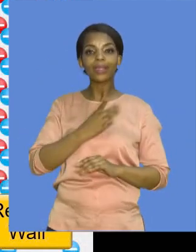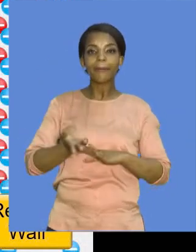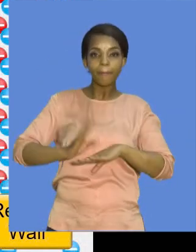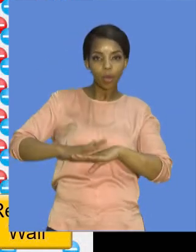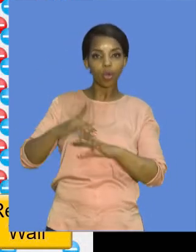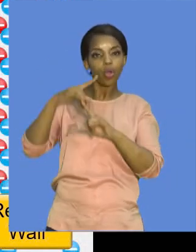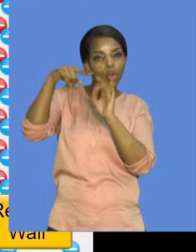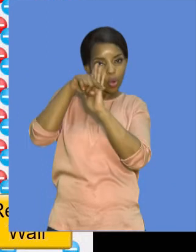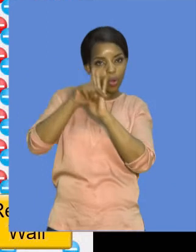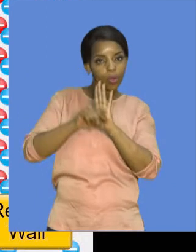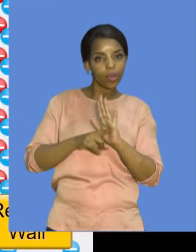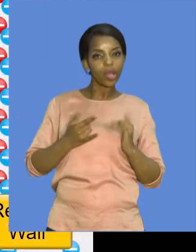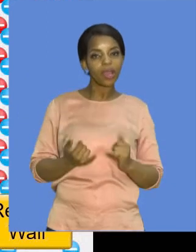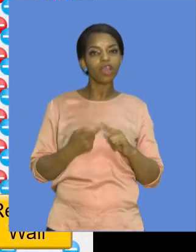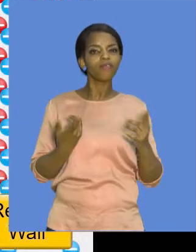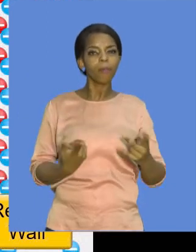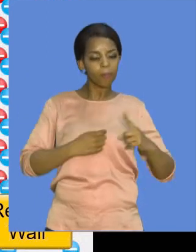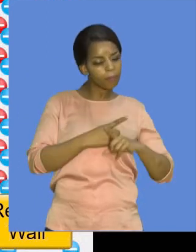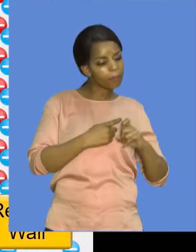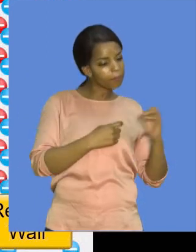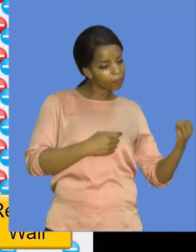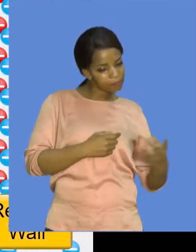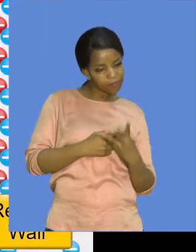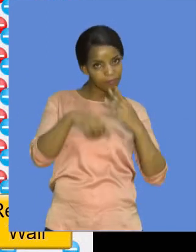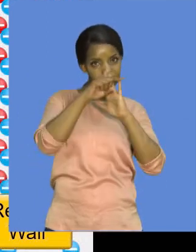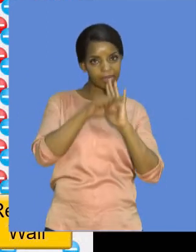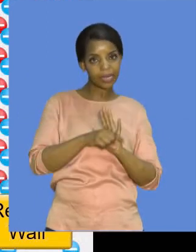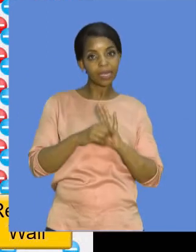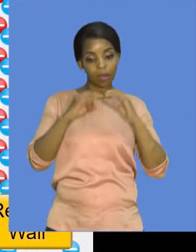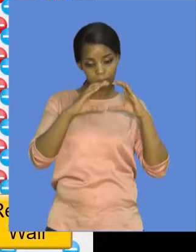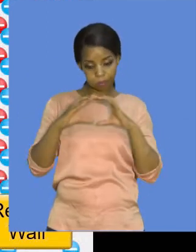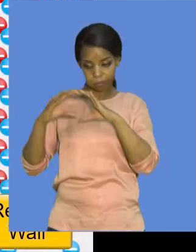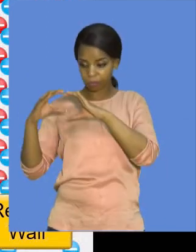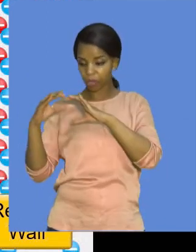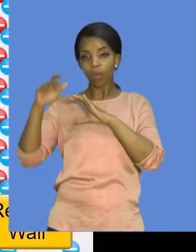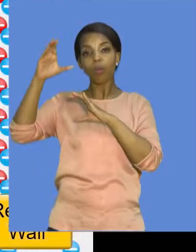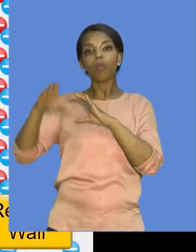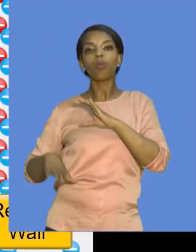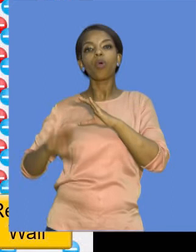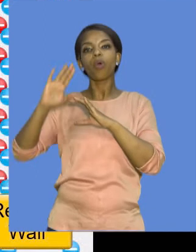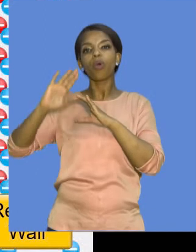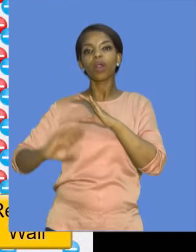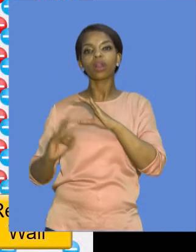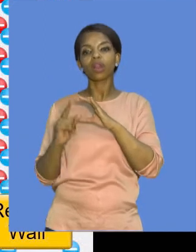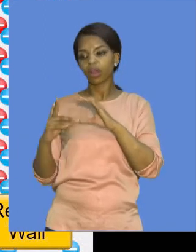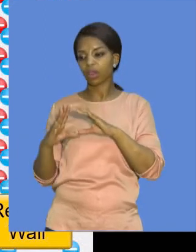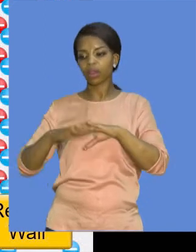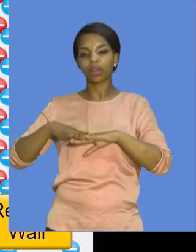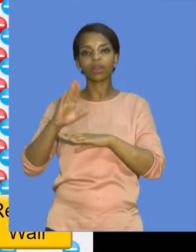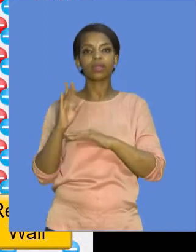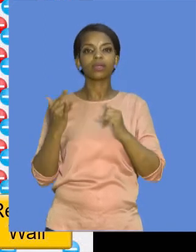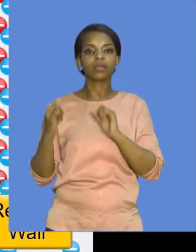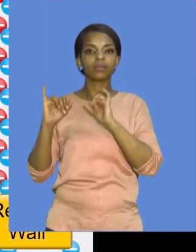it has got more negative charges than positive charges. Hence, the net charge in it is actually